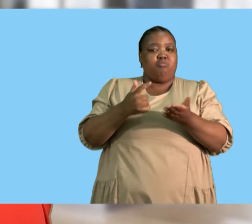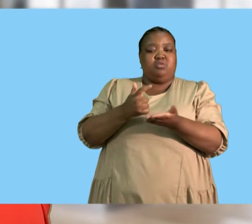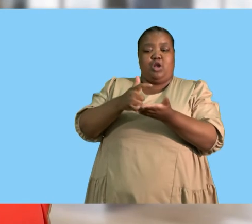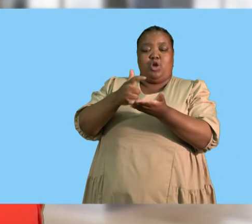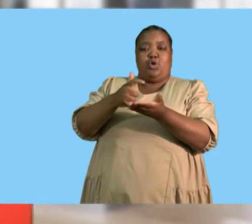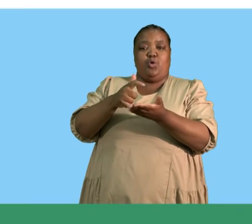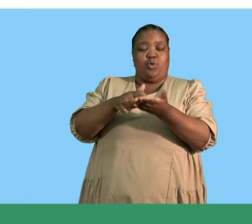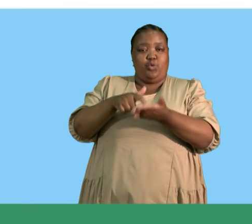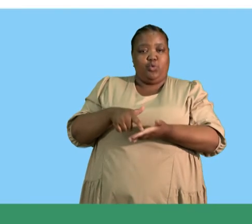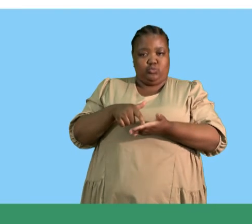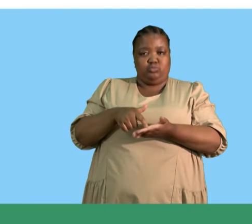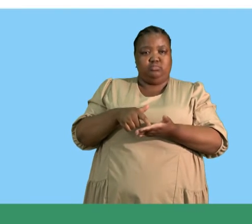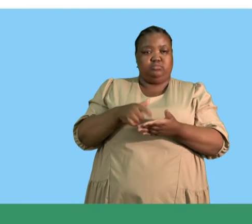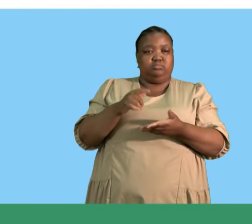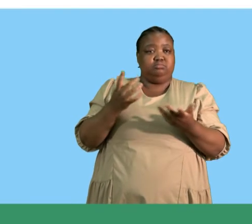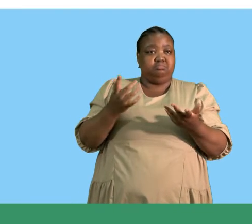the loan.